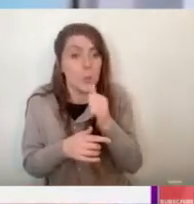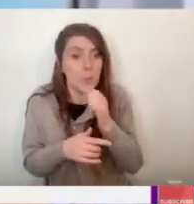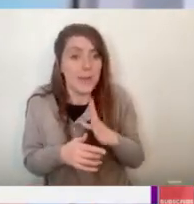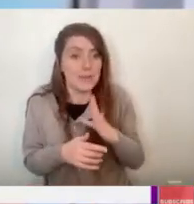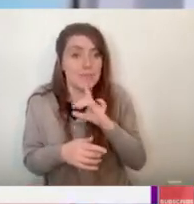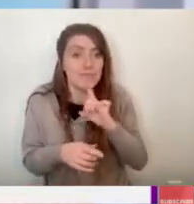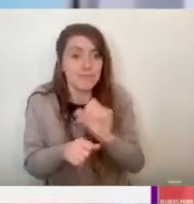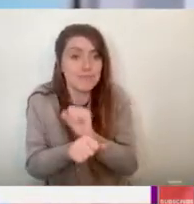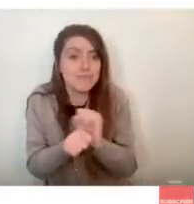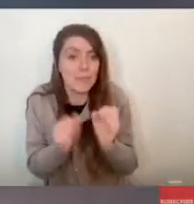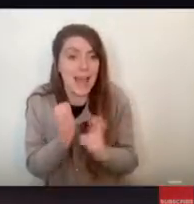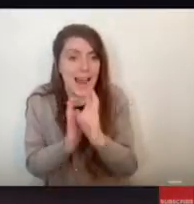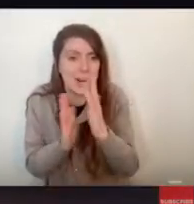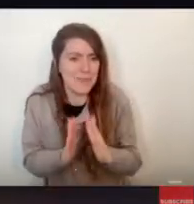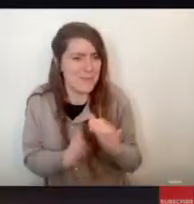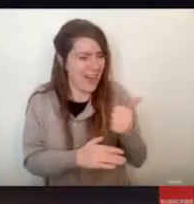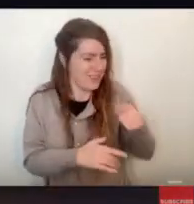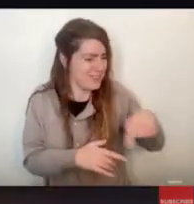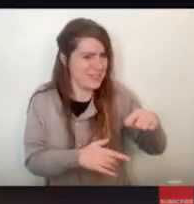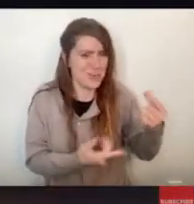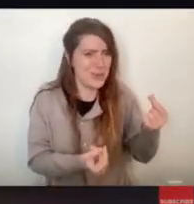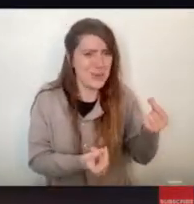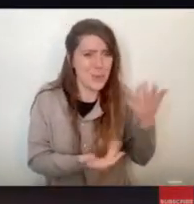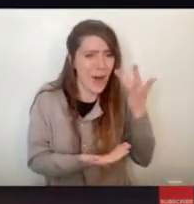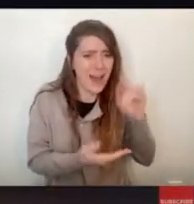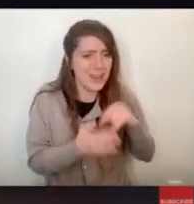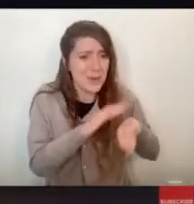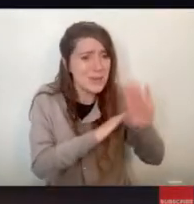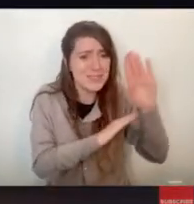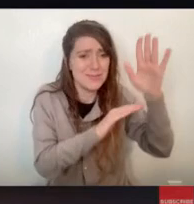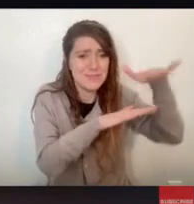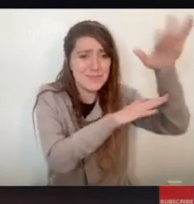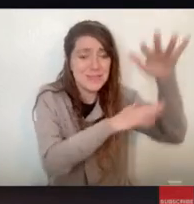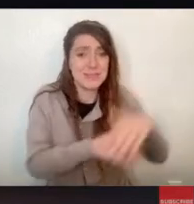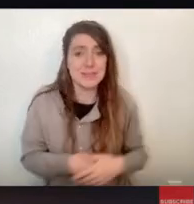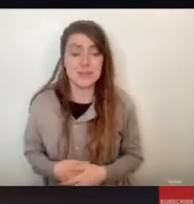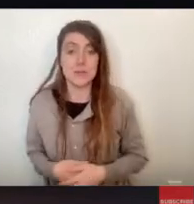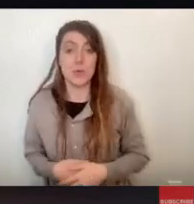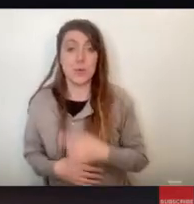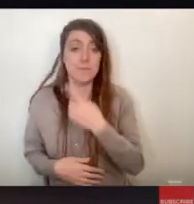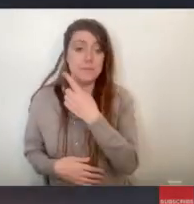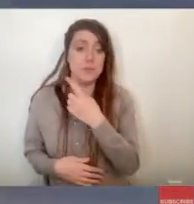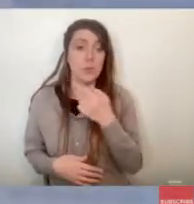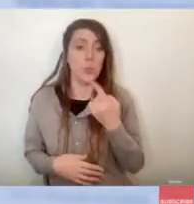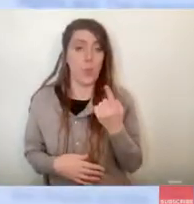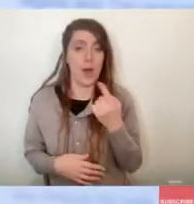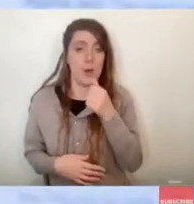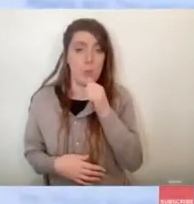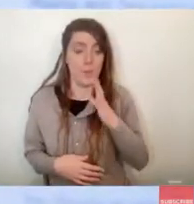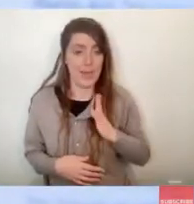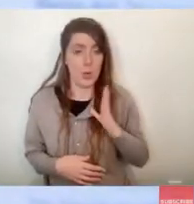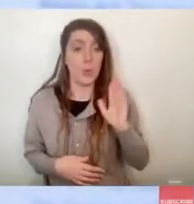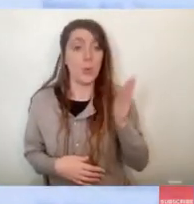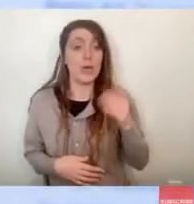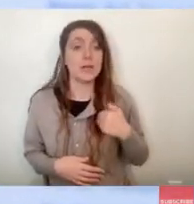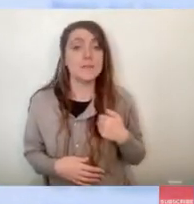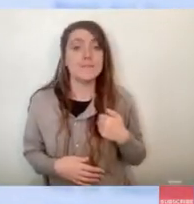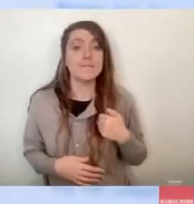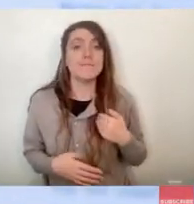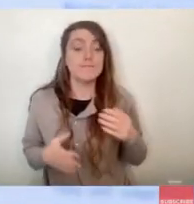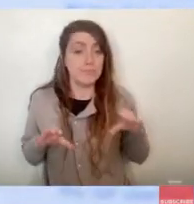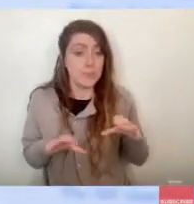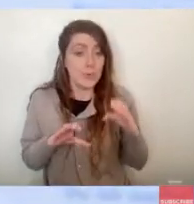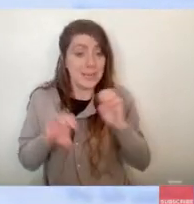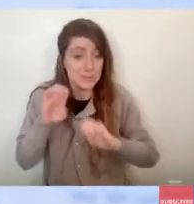guys going to do up in space? What are you doing up there? One crew member, researcher and civil rights activist Amanda Nguyen, will conduct experiments about women's